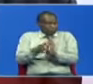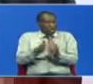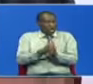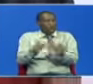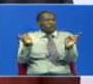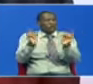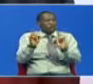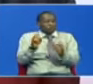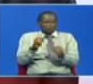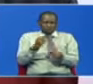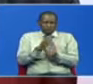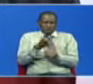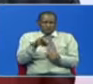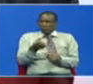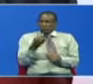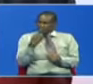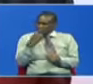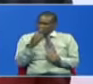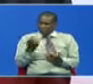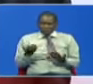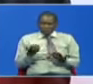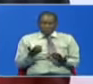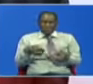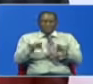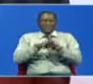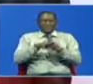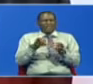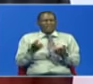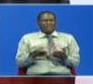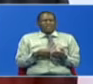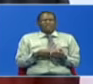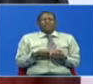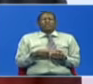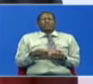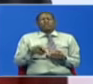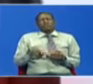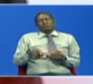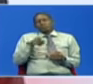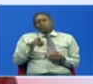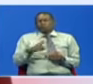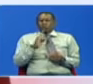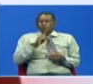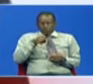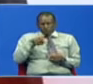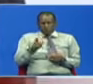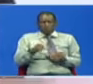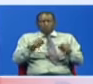taking your medication, it's like you're sentencing yourself to death. Thank you.